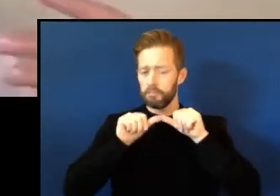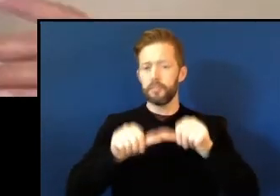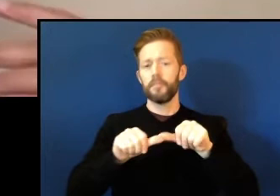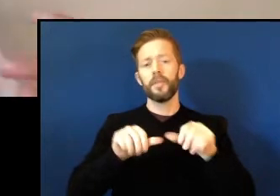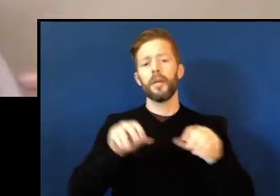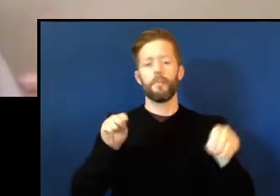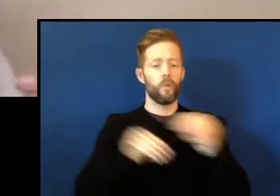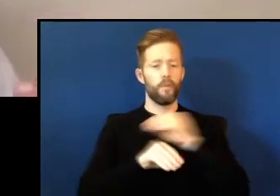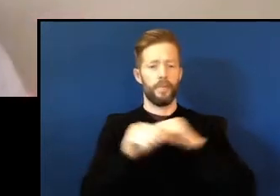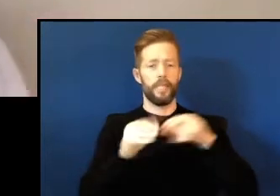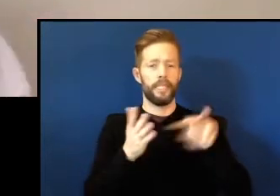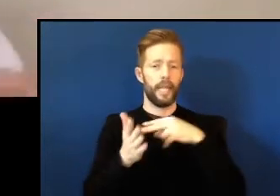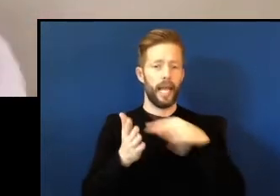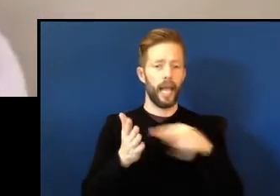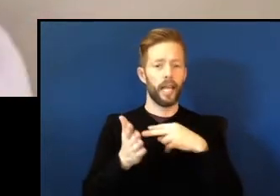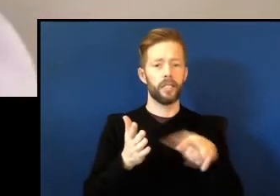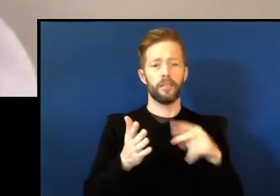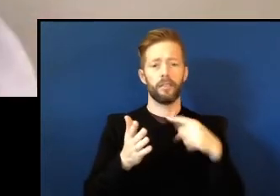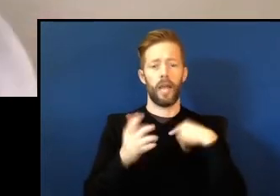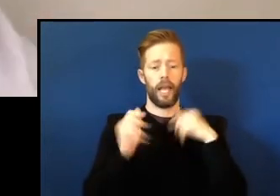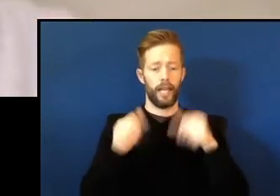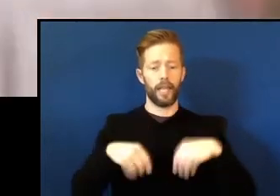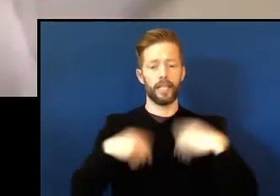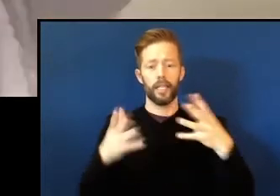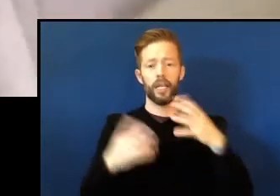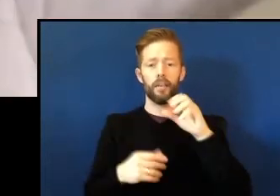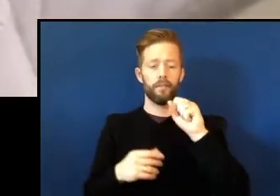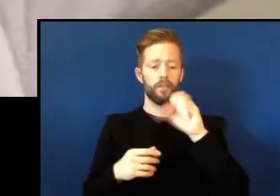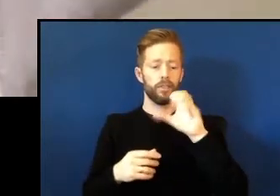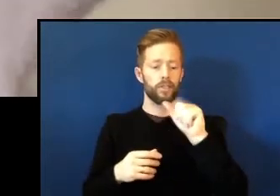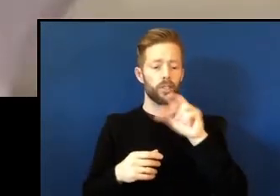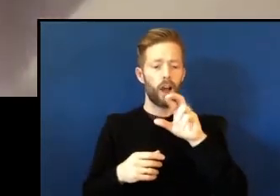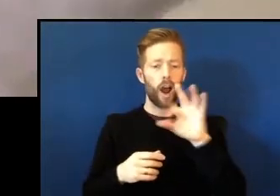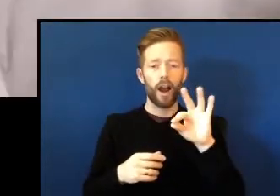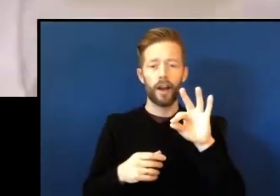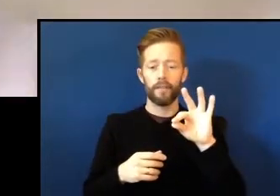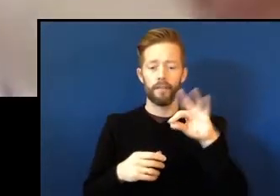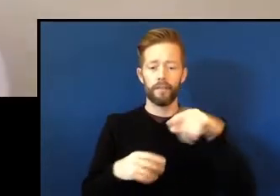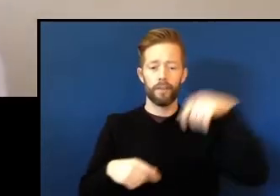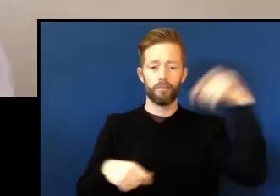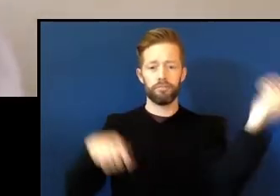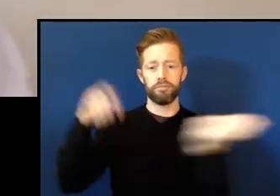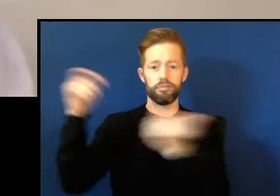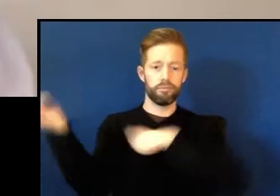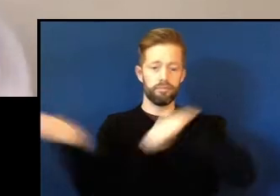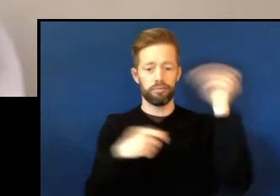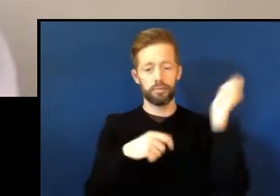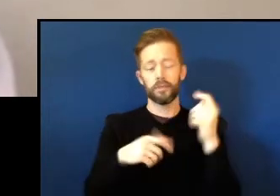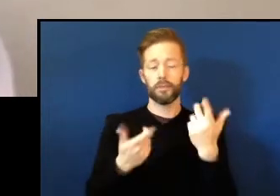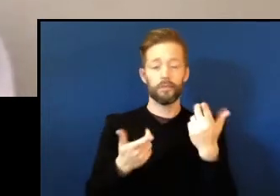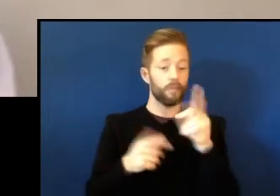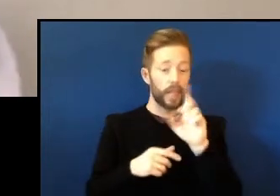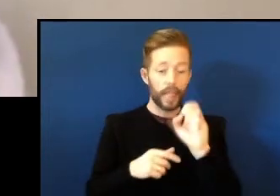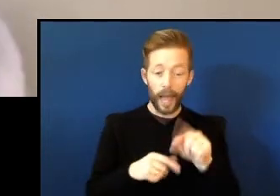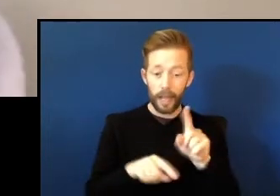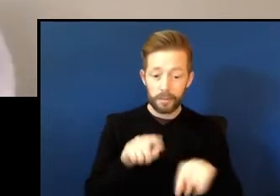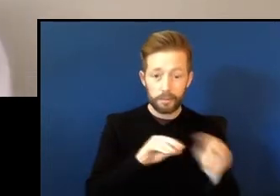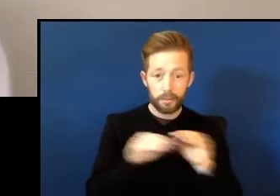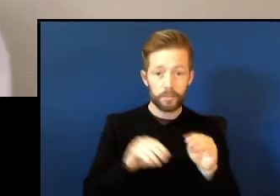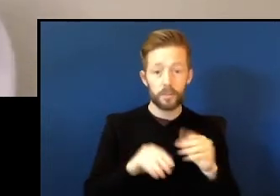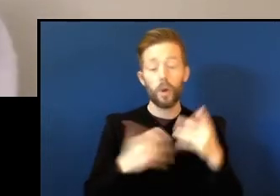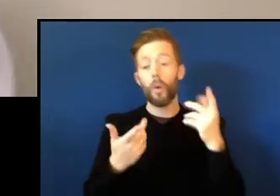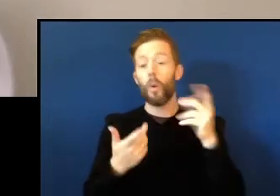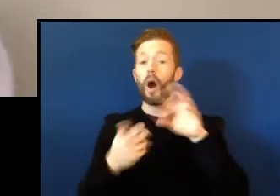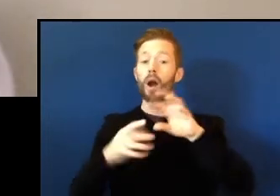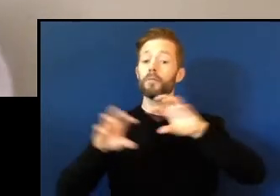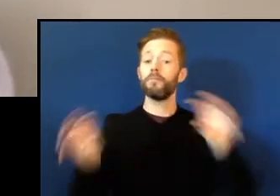movement and dancing. I can give them scarves so they can wave them around if they are not unable to use their legs. Sometimes